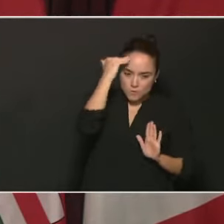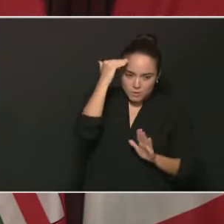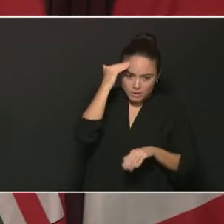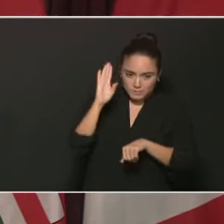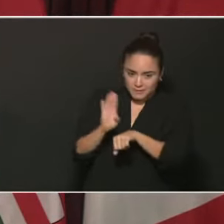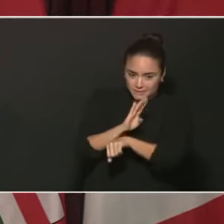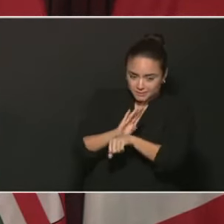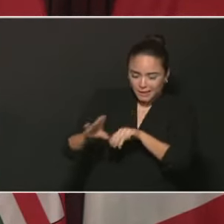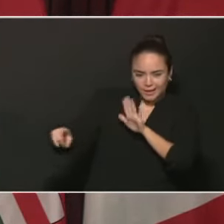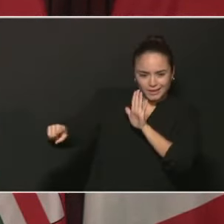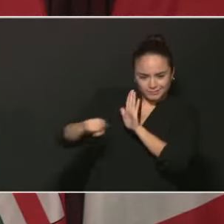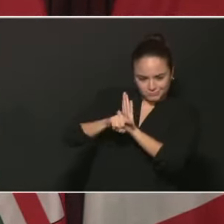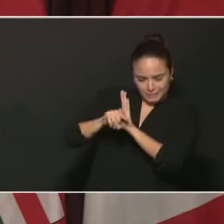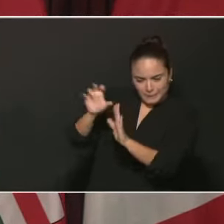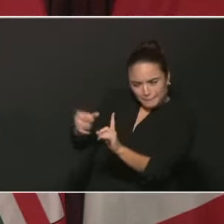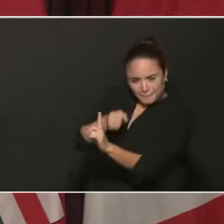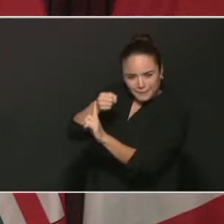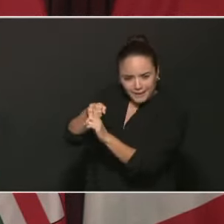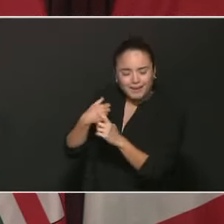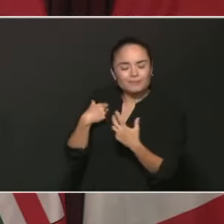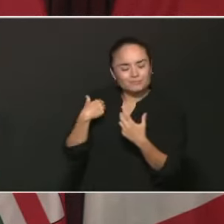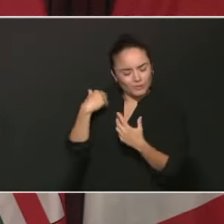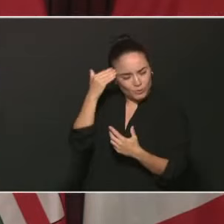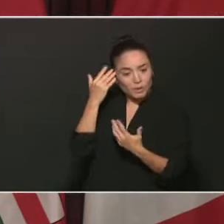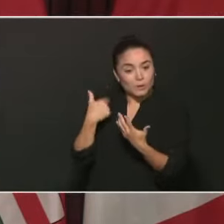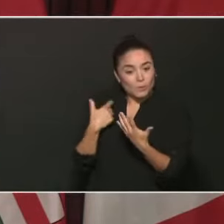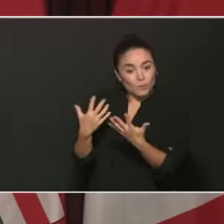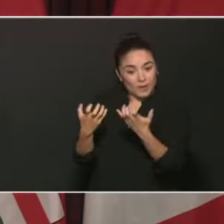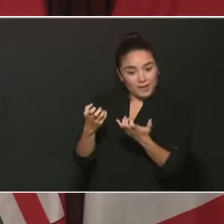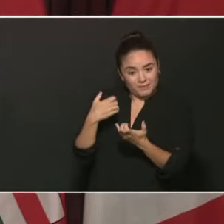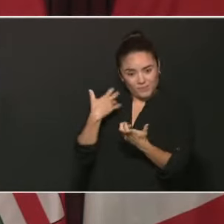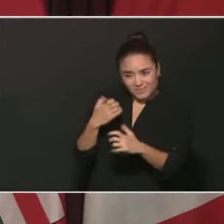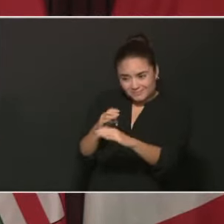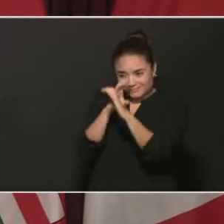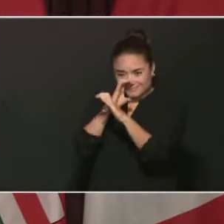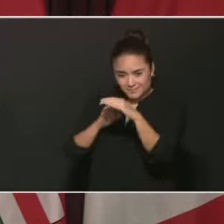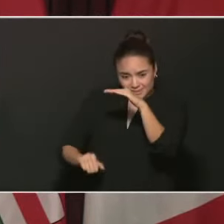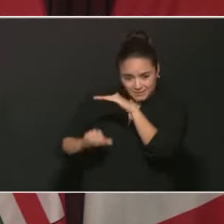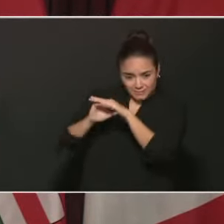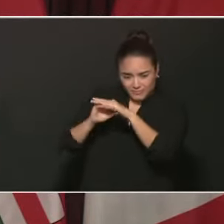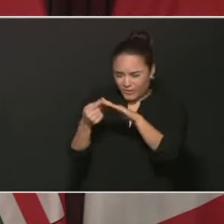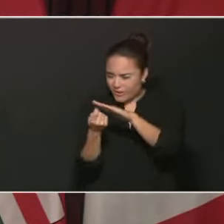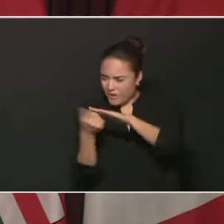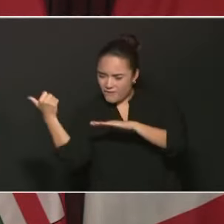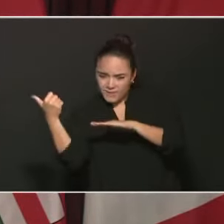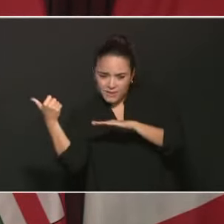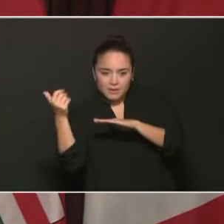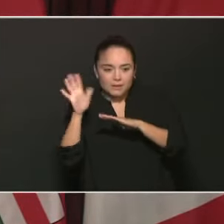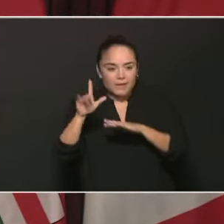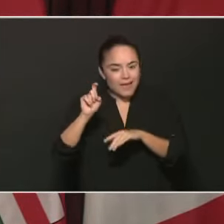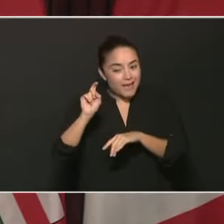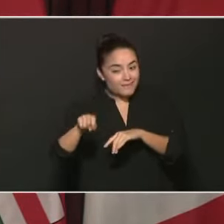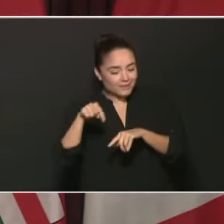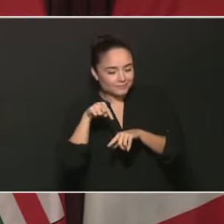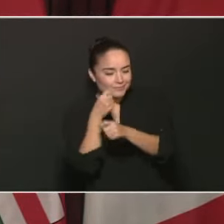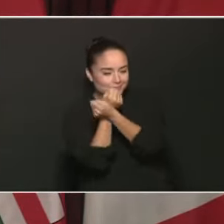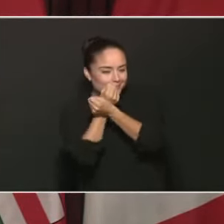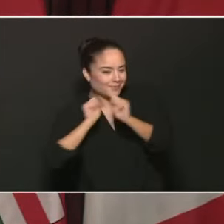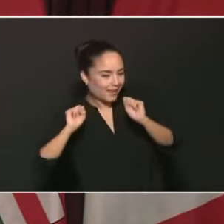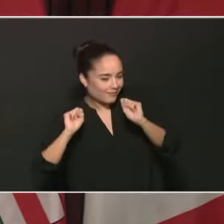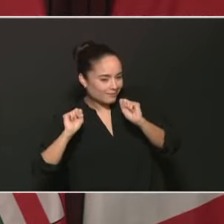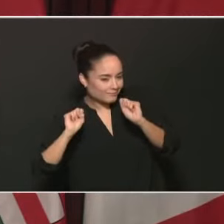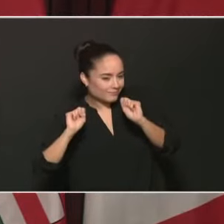to remove them safely, effectively, efficiently over time. Bear with us. We will get